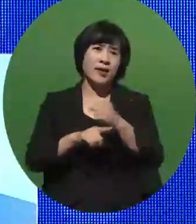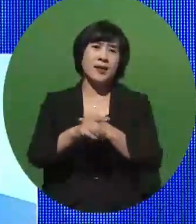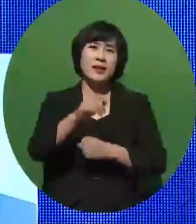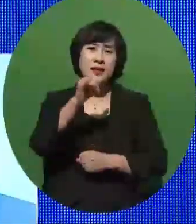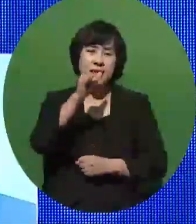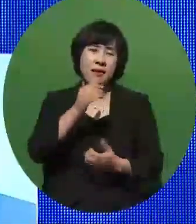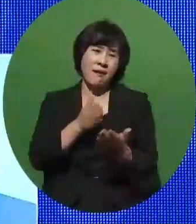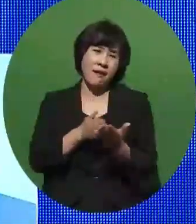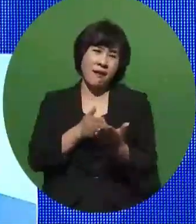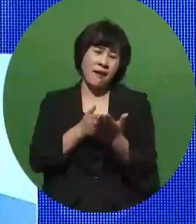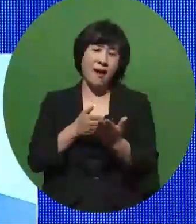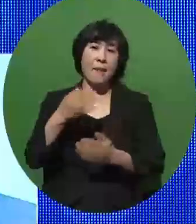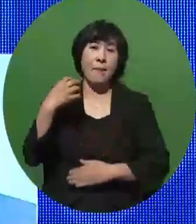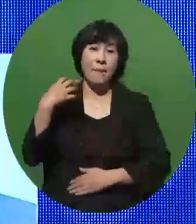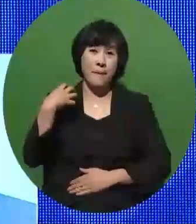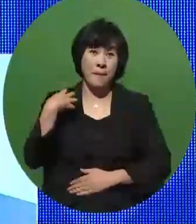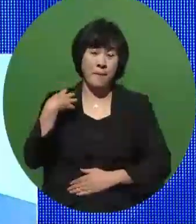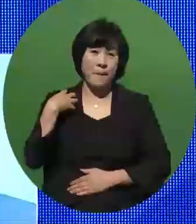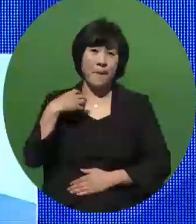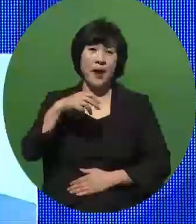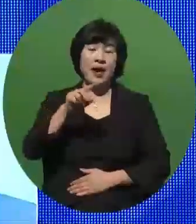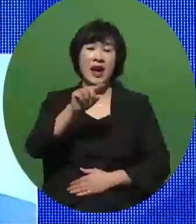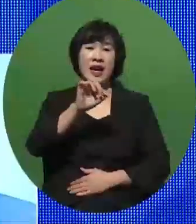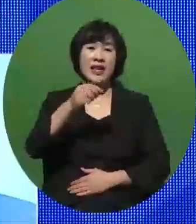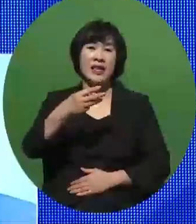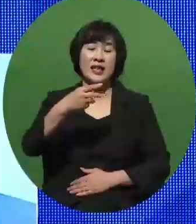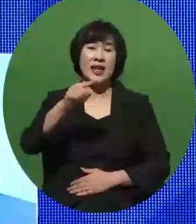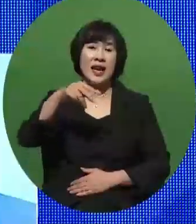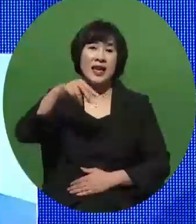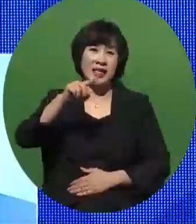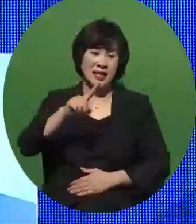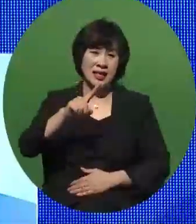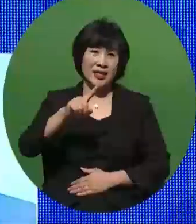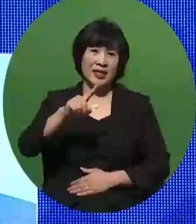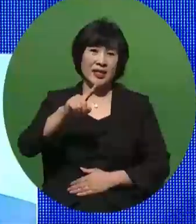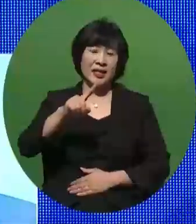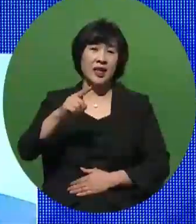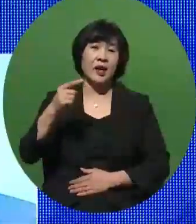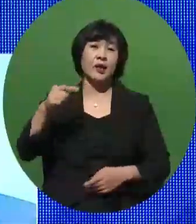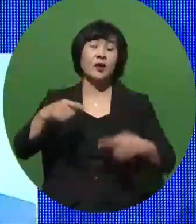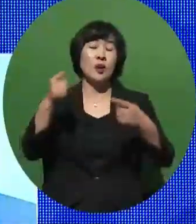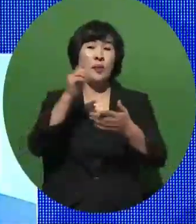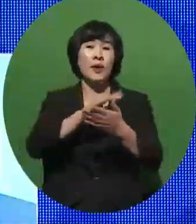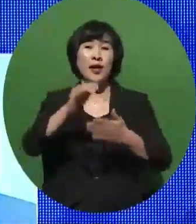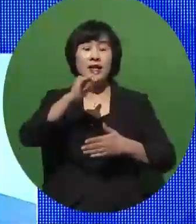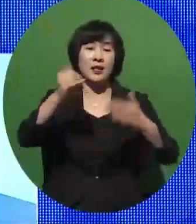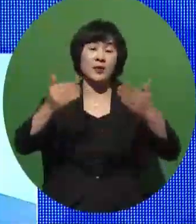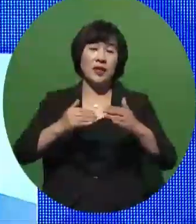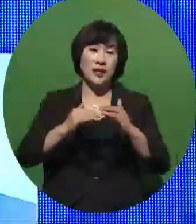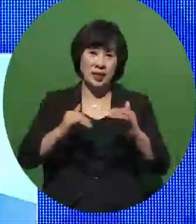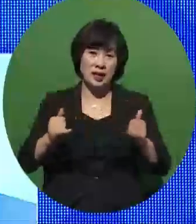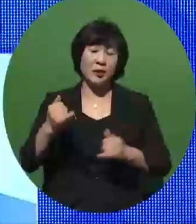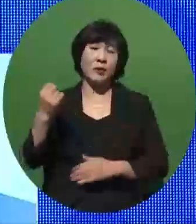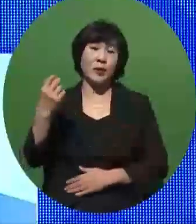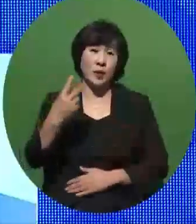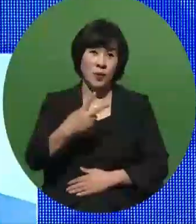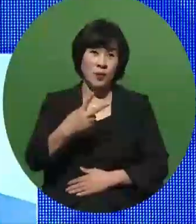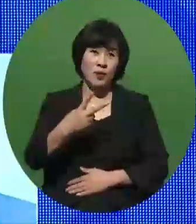to express my deepest respect and gratitude to Nobel Peace Prize laureate Kaila